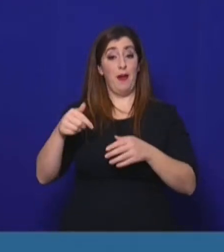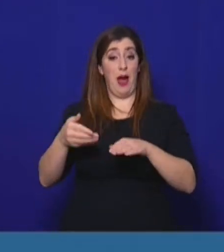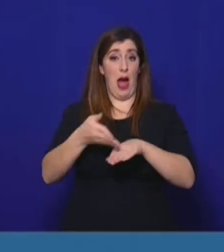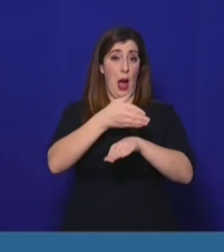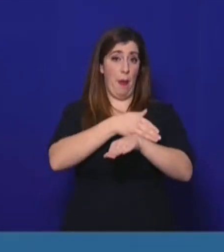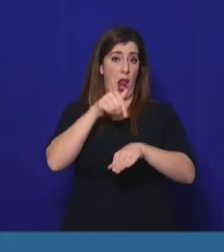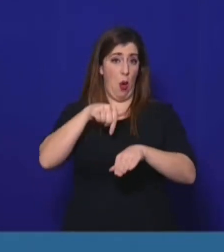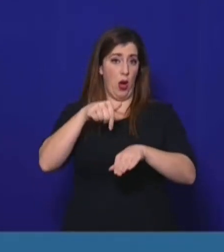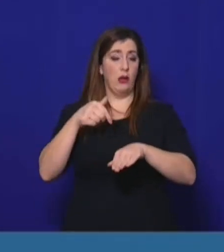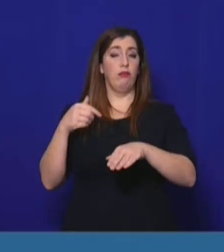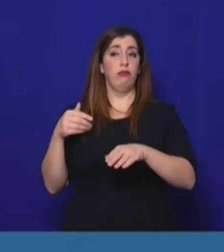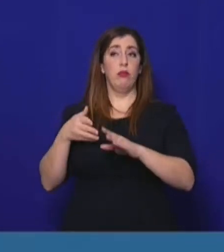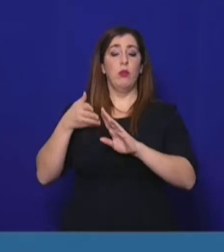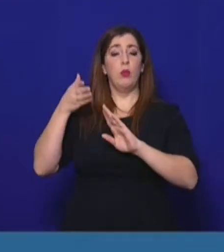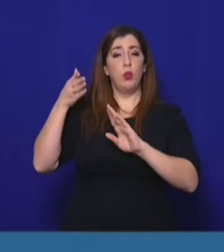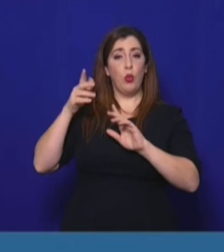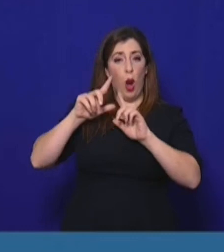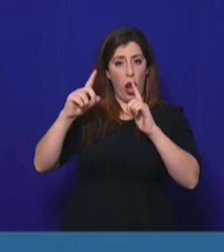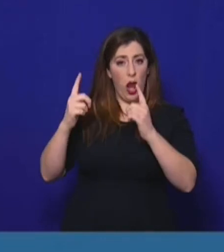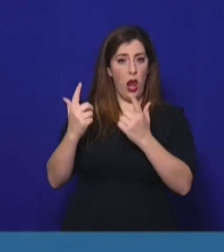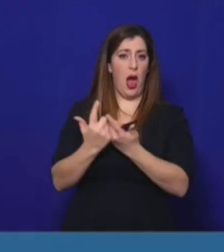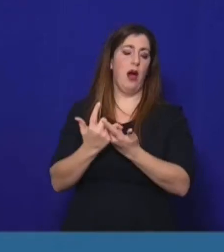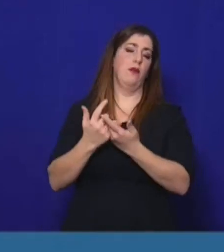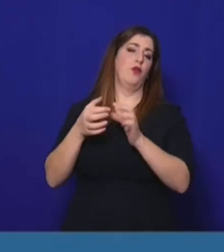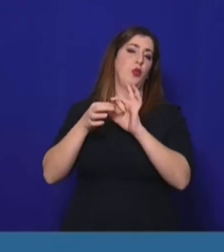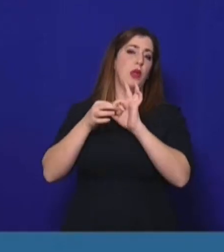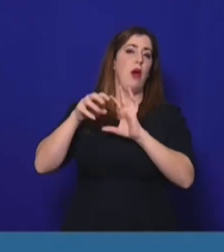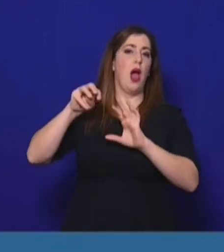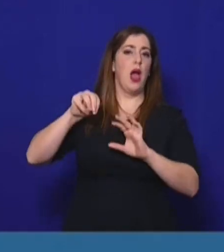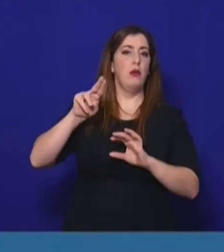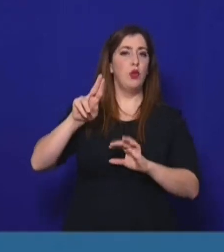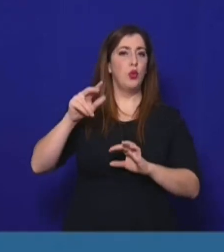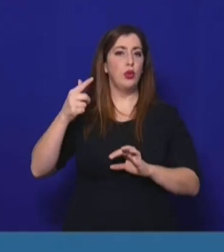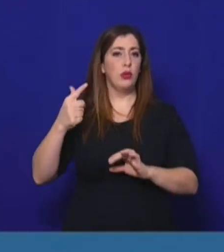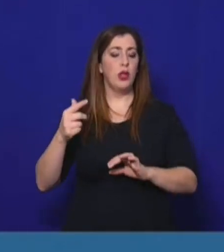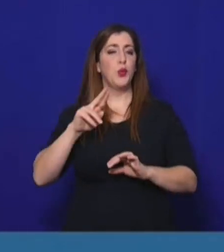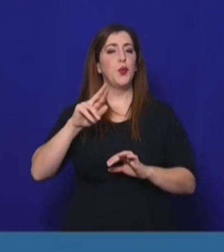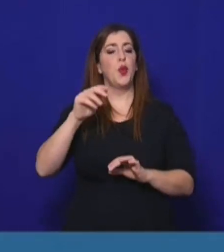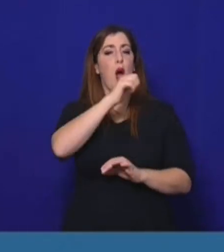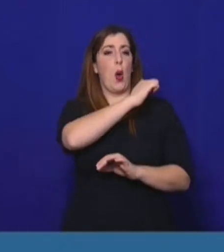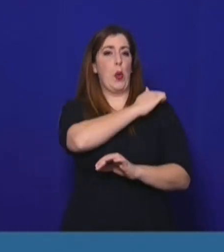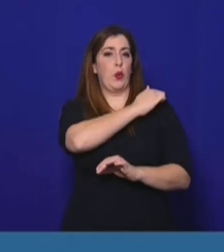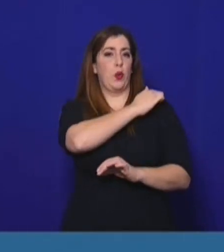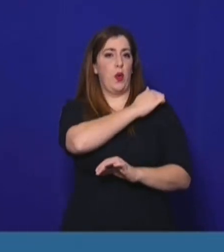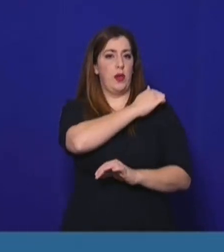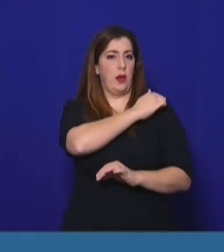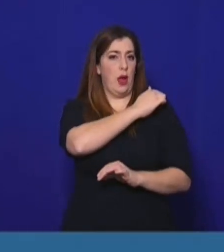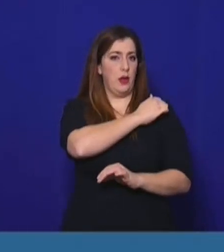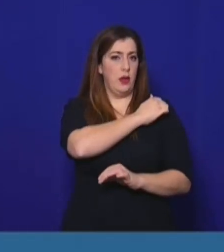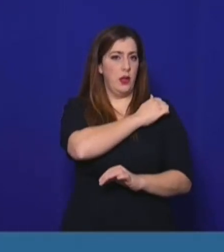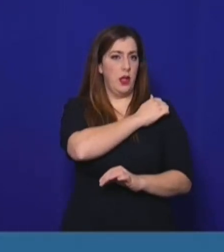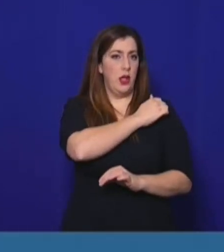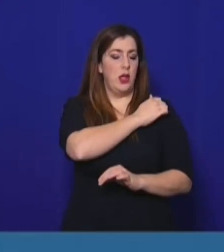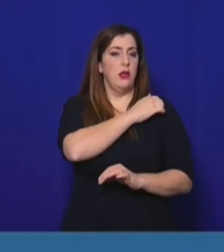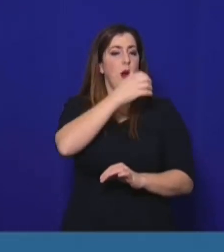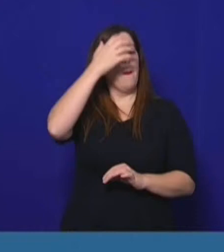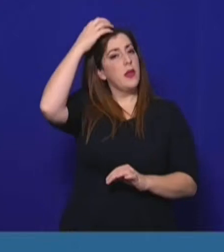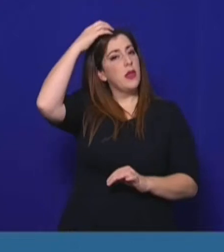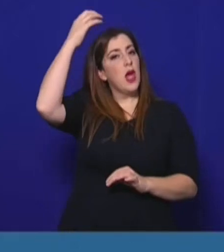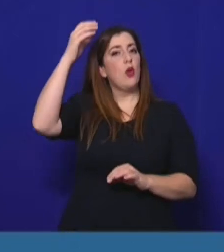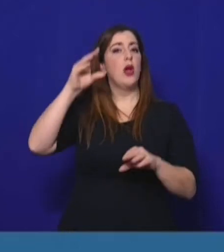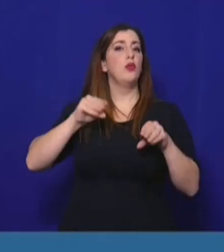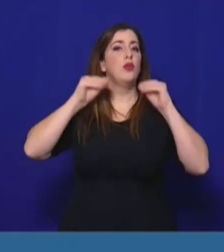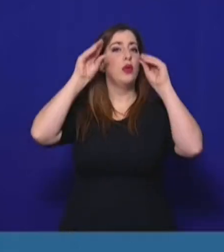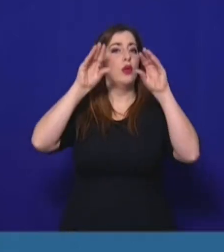li sar ma l-MUT, ma l-awtoritajiet tal-Ministeru